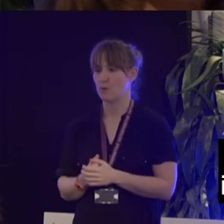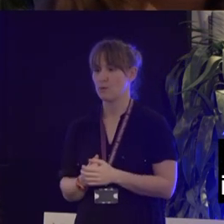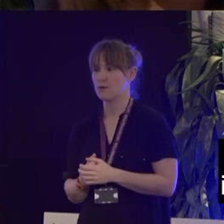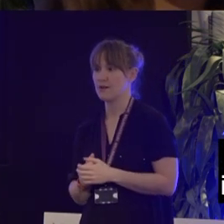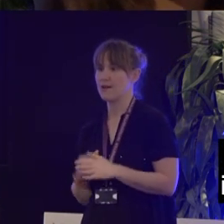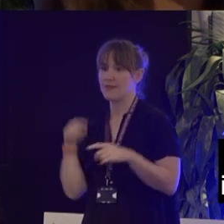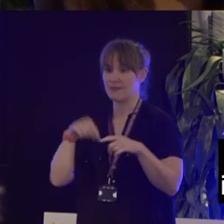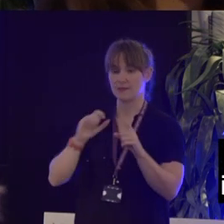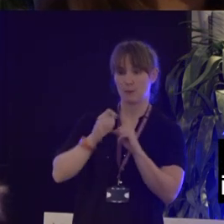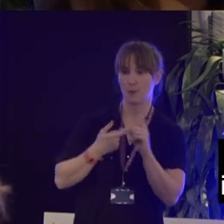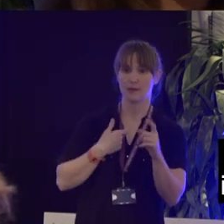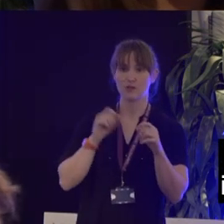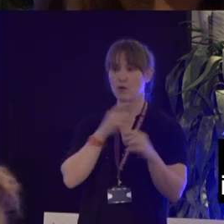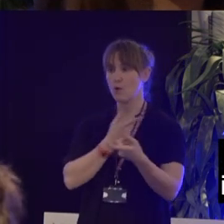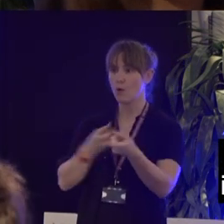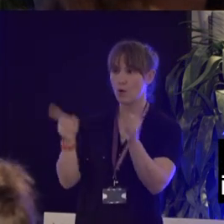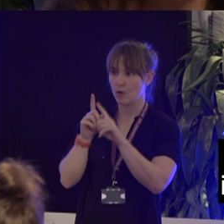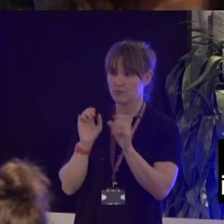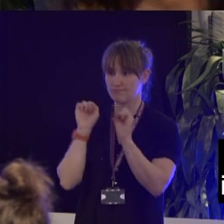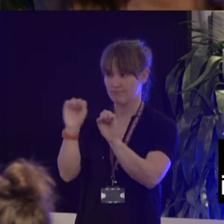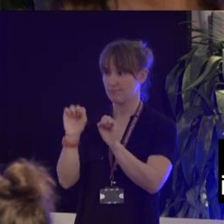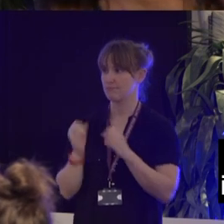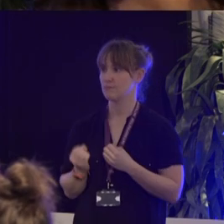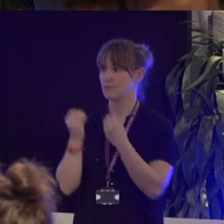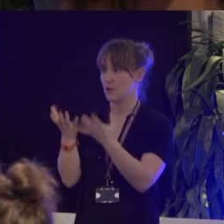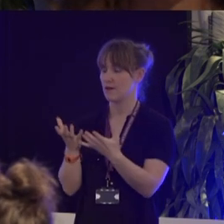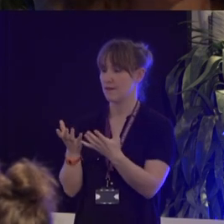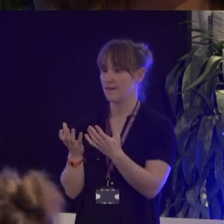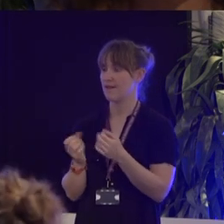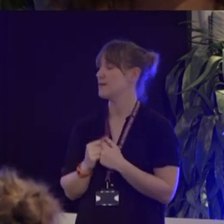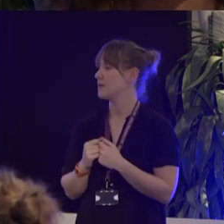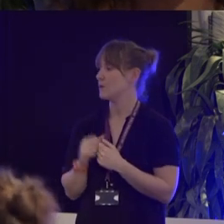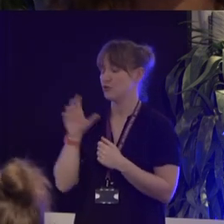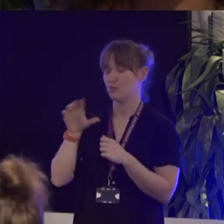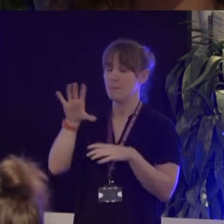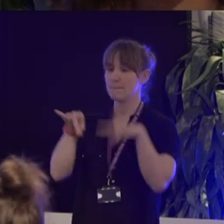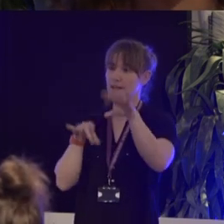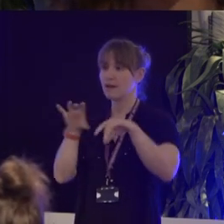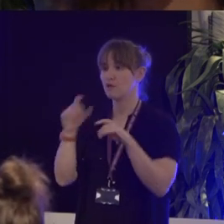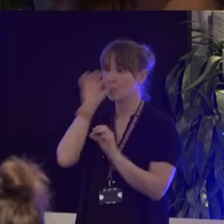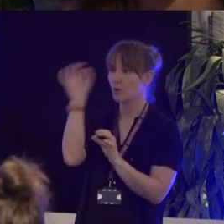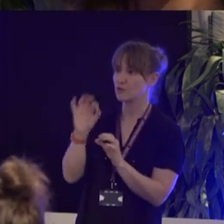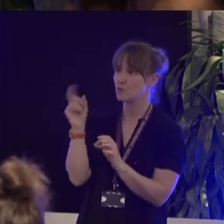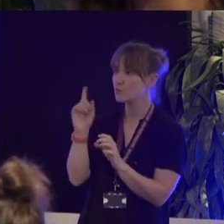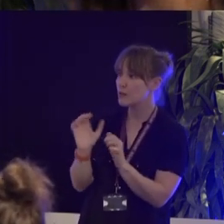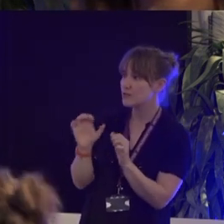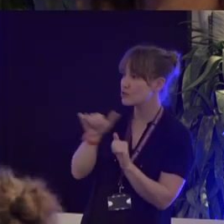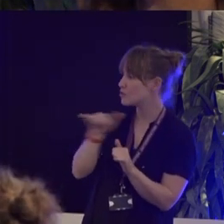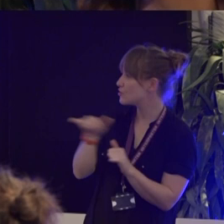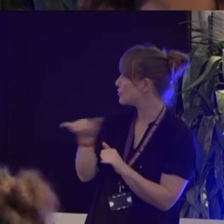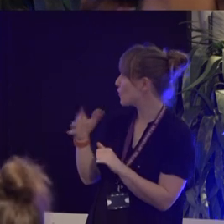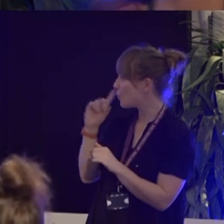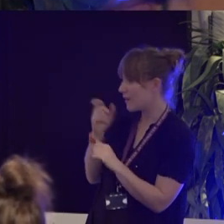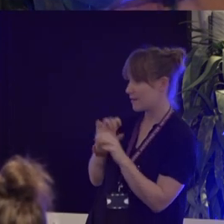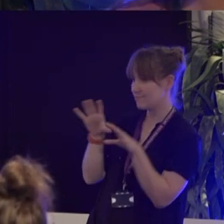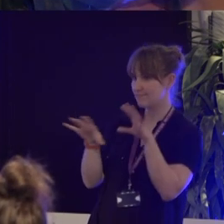at this point, it is up to you as the audience to pick which questions our esteemed panelists are going to